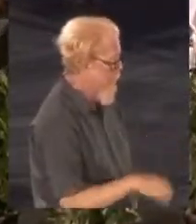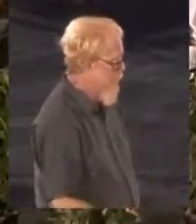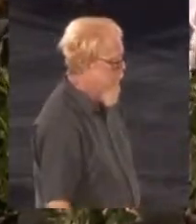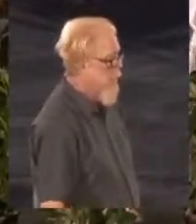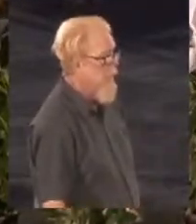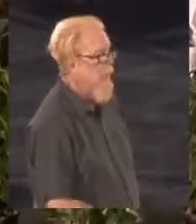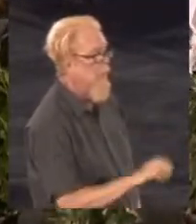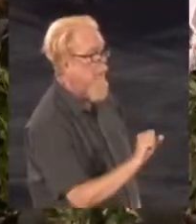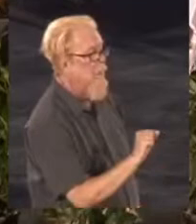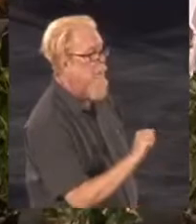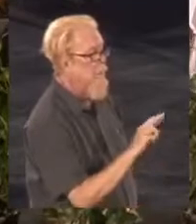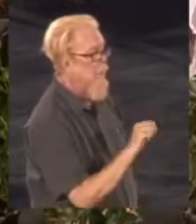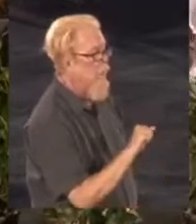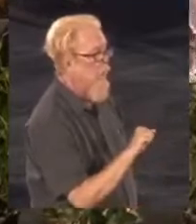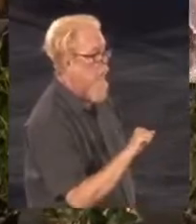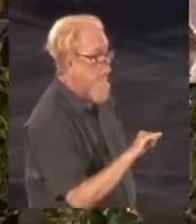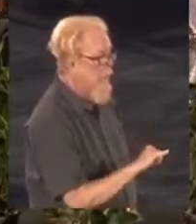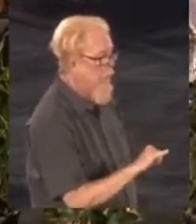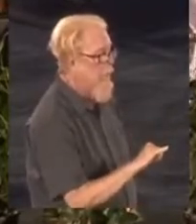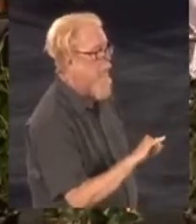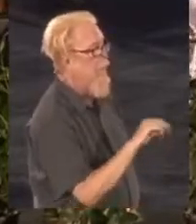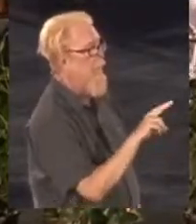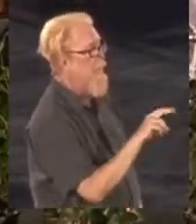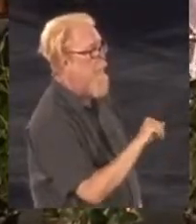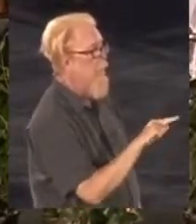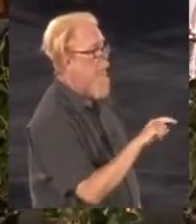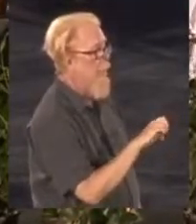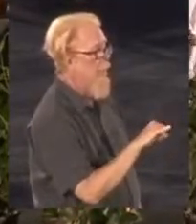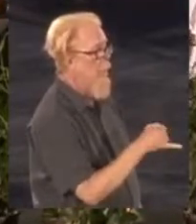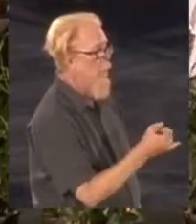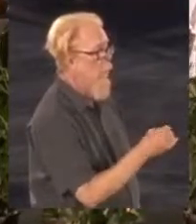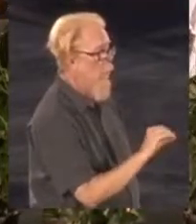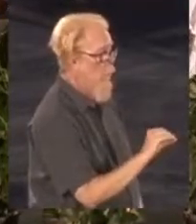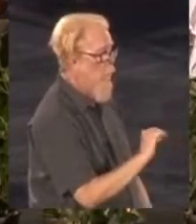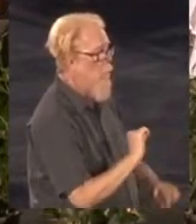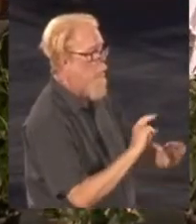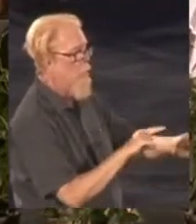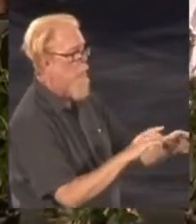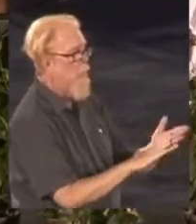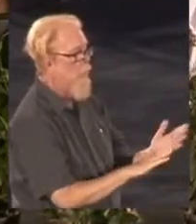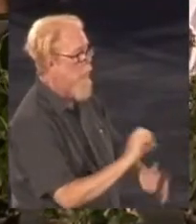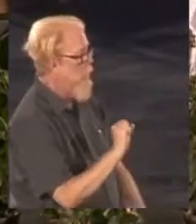Sarai Vallejo will be attending St. Phillips College.